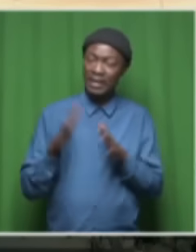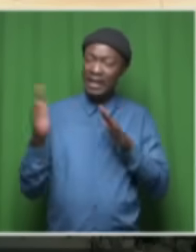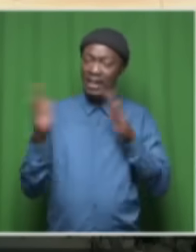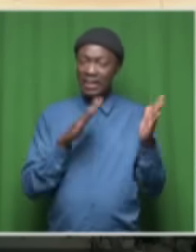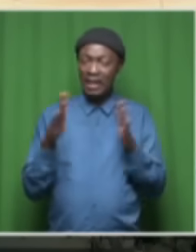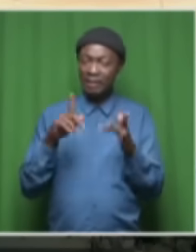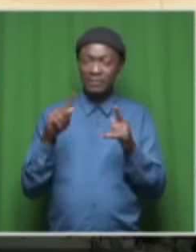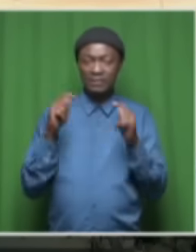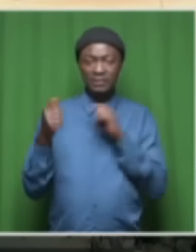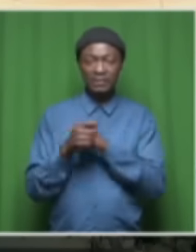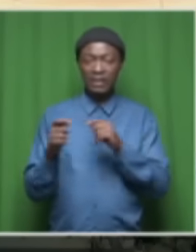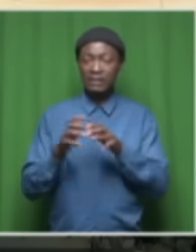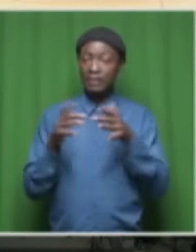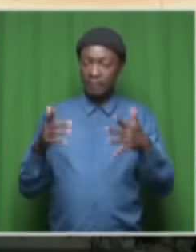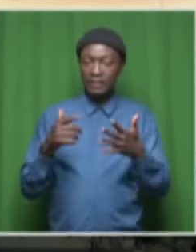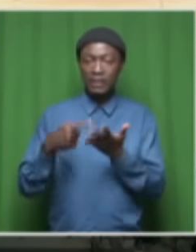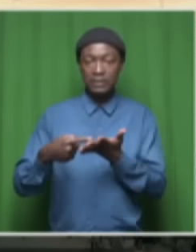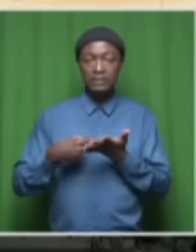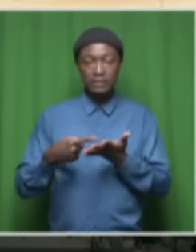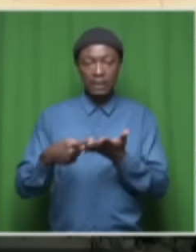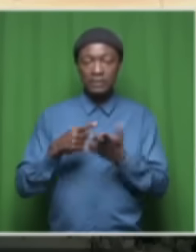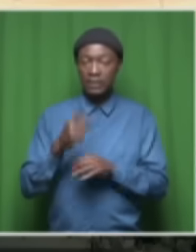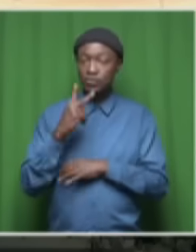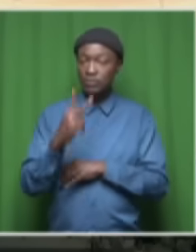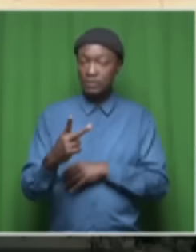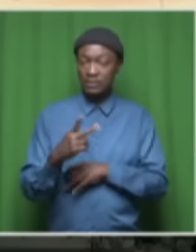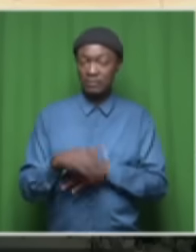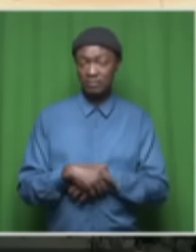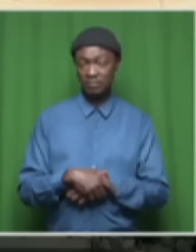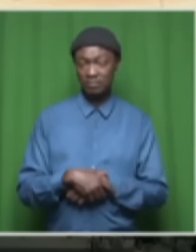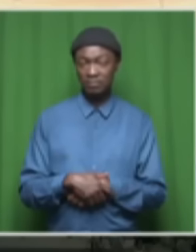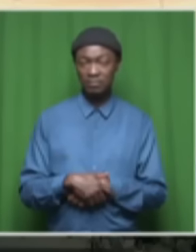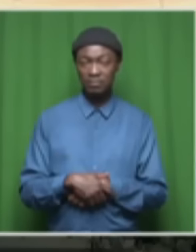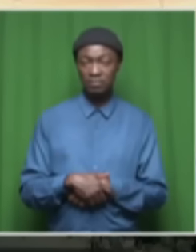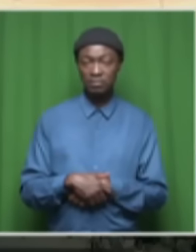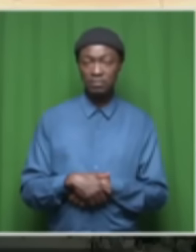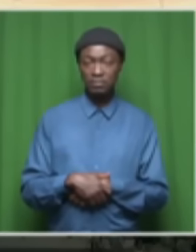is a major discussion that we are seeing at play now?